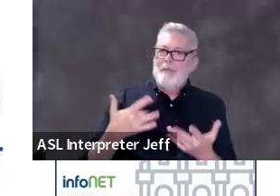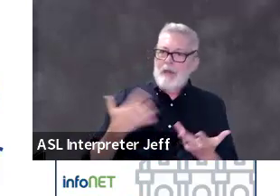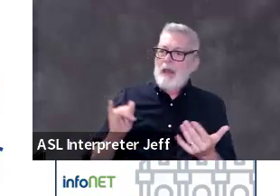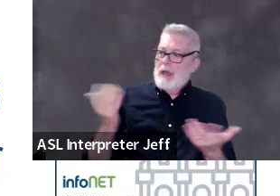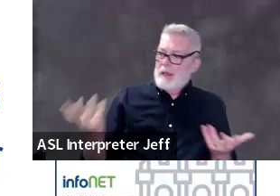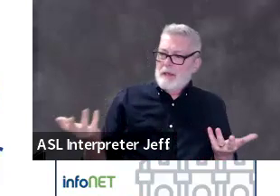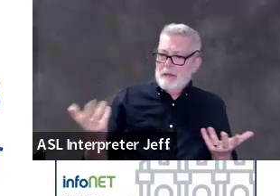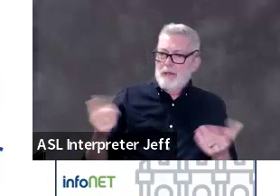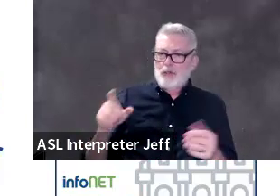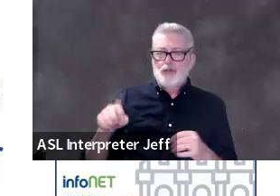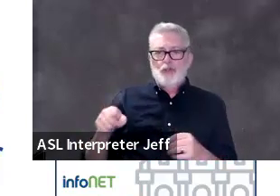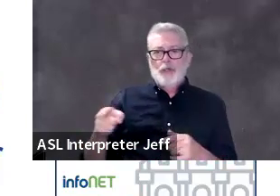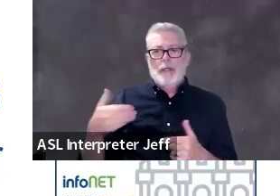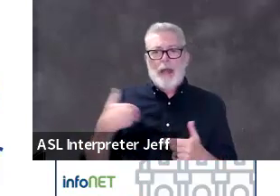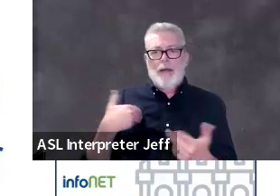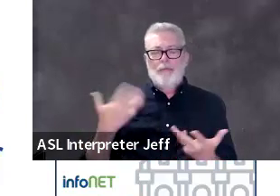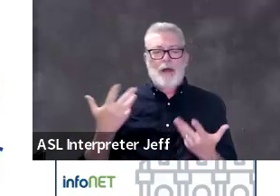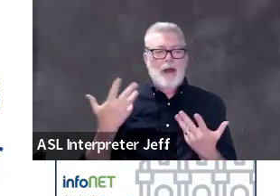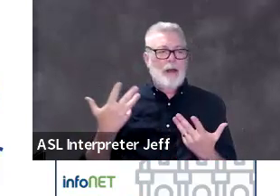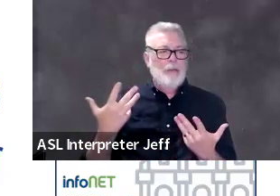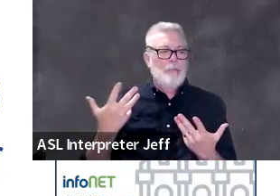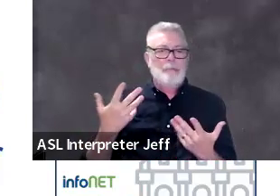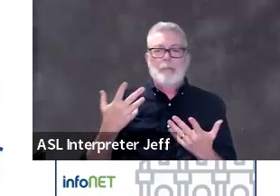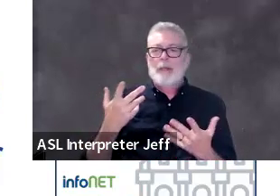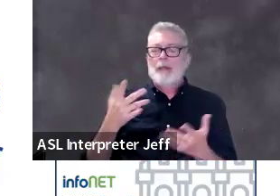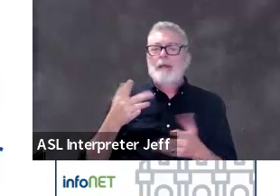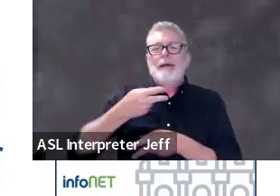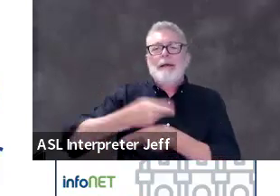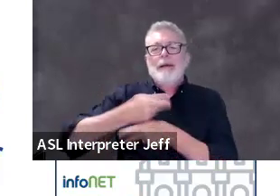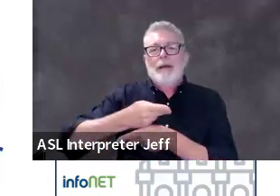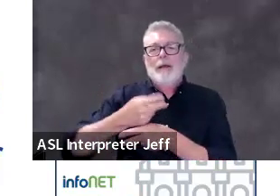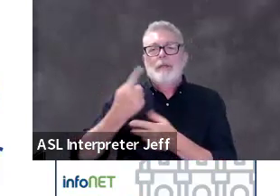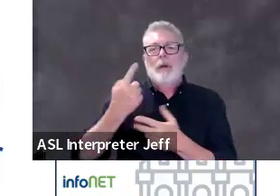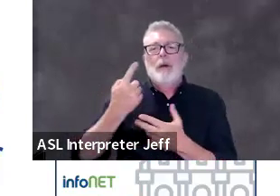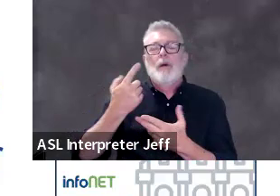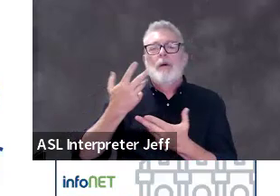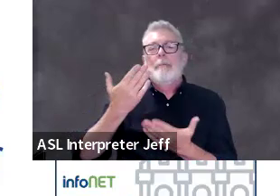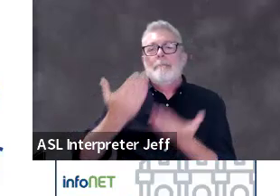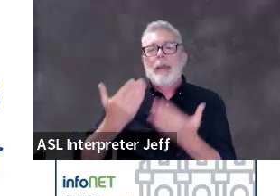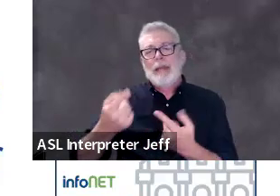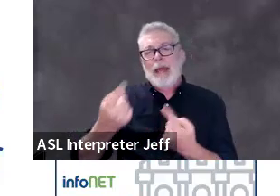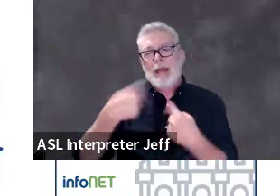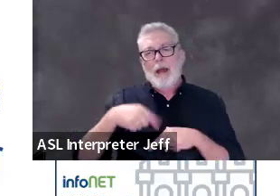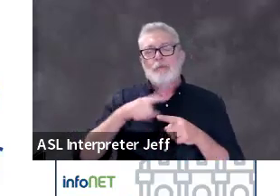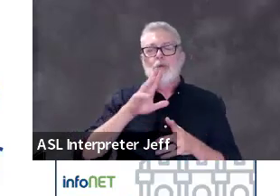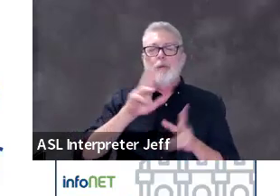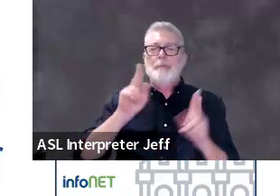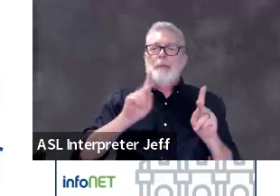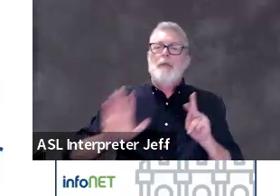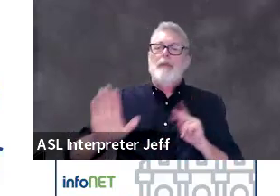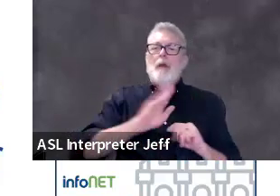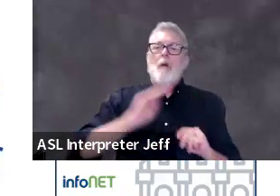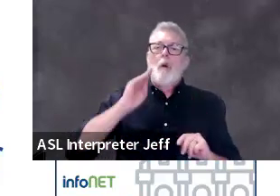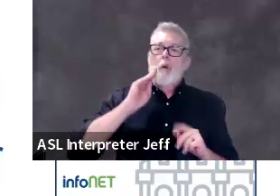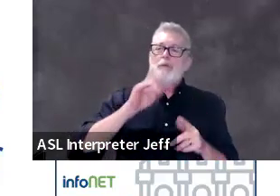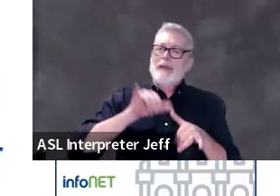should be something like palliative care, where you can go in a home-like environment and be with